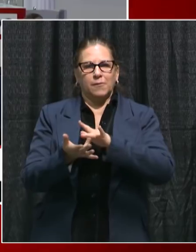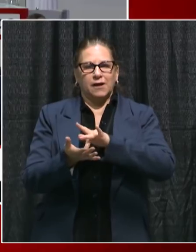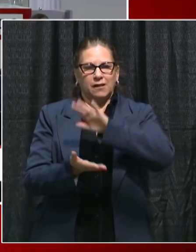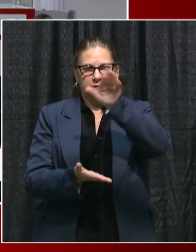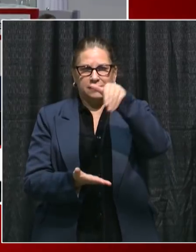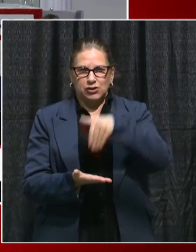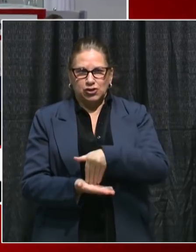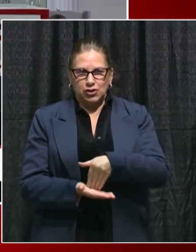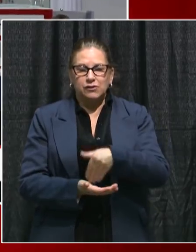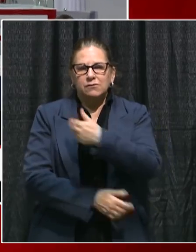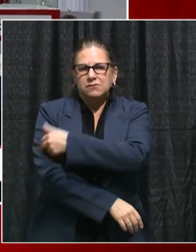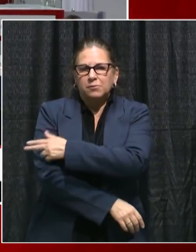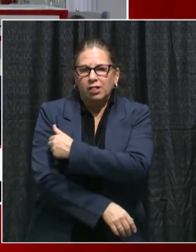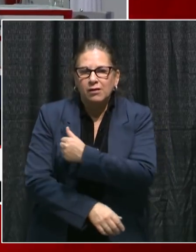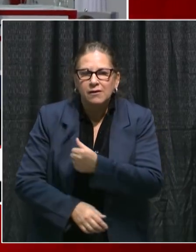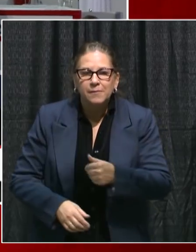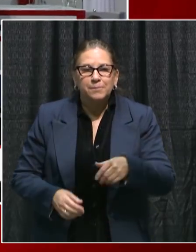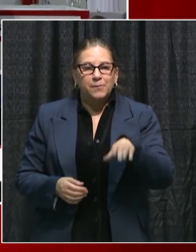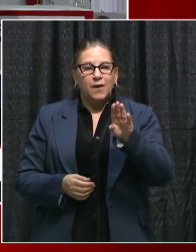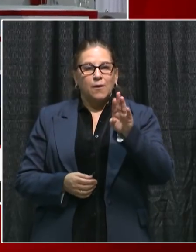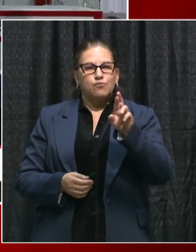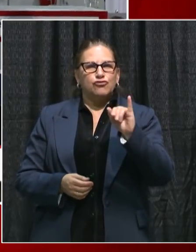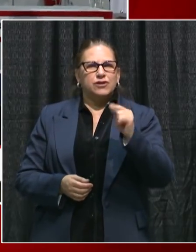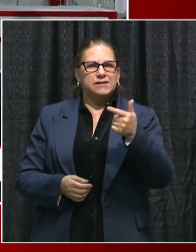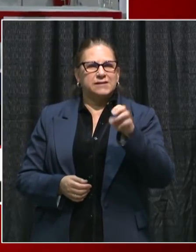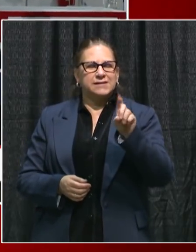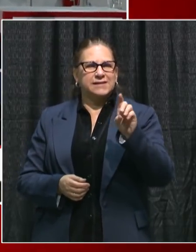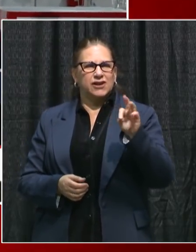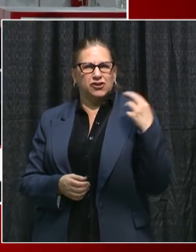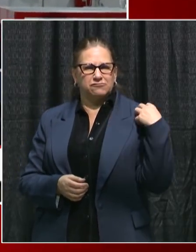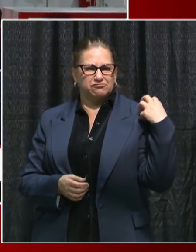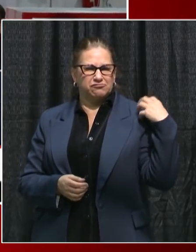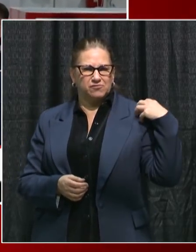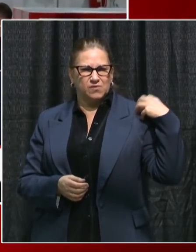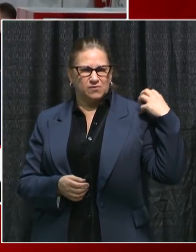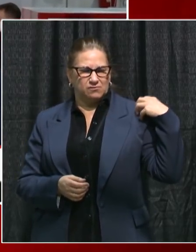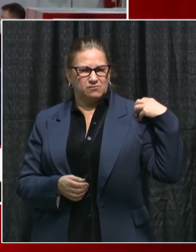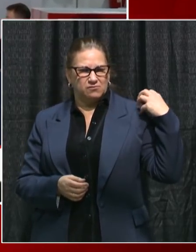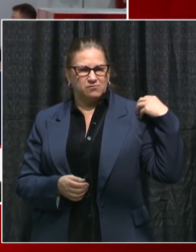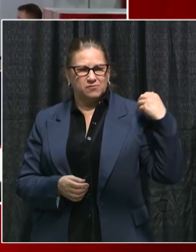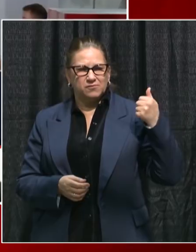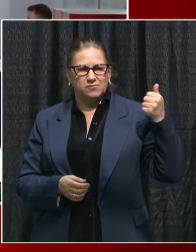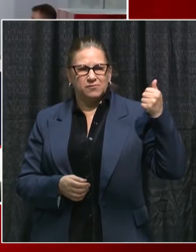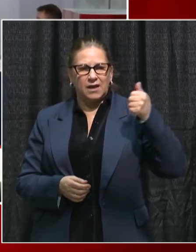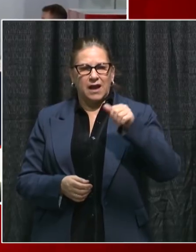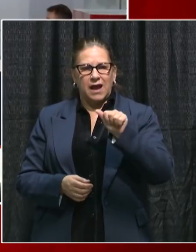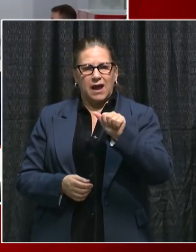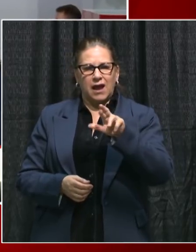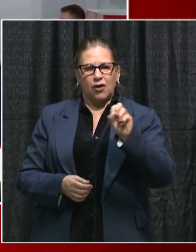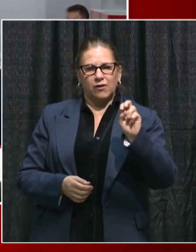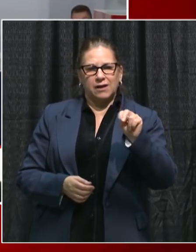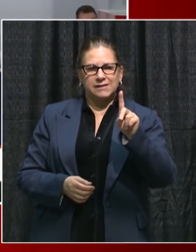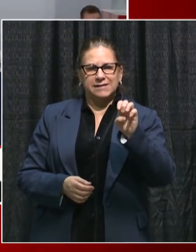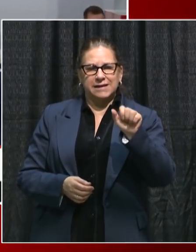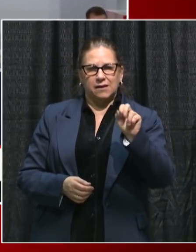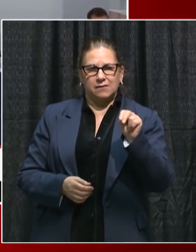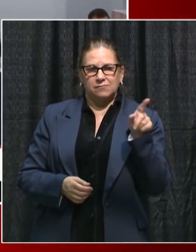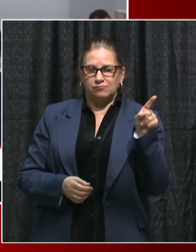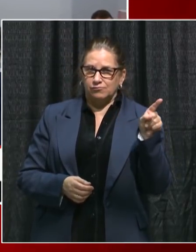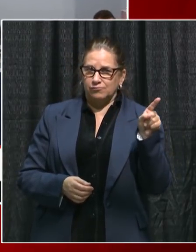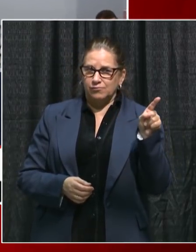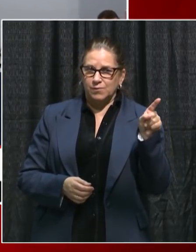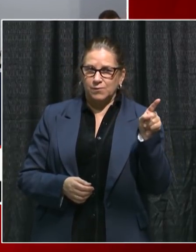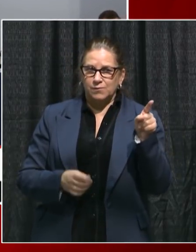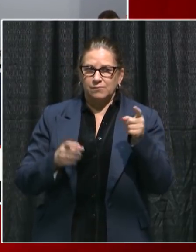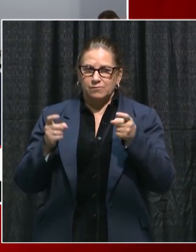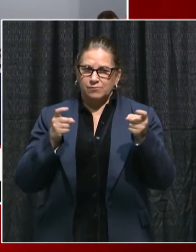Dean, who is the Adjutant General of the D.C. National Guard, as well as